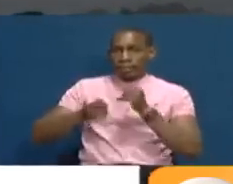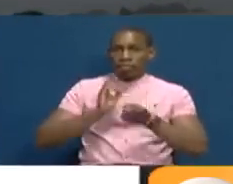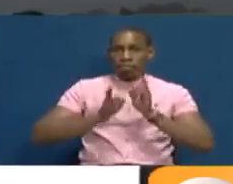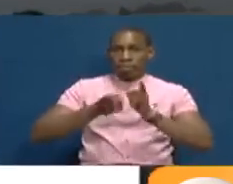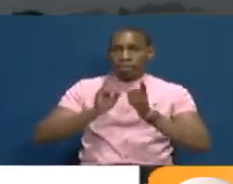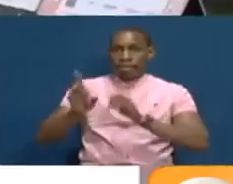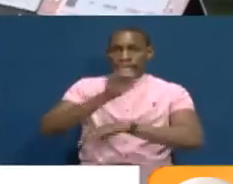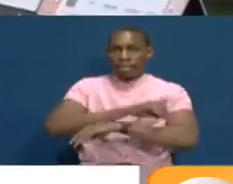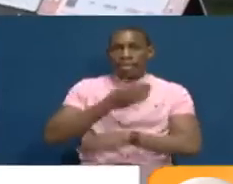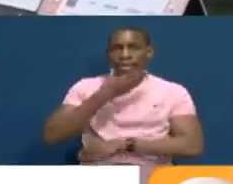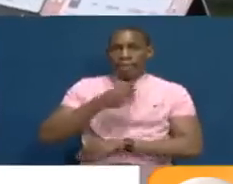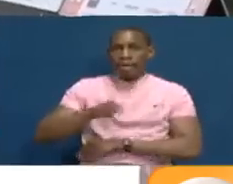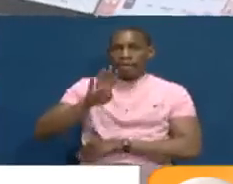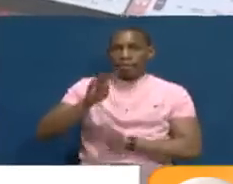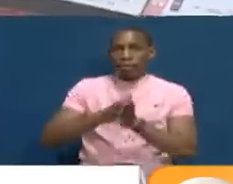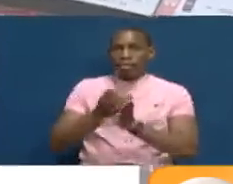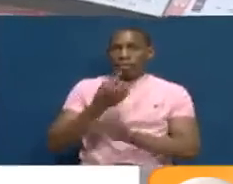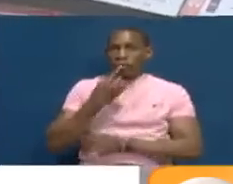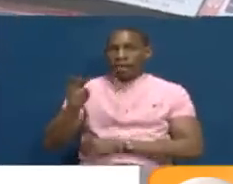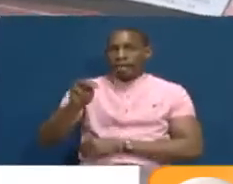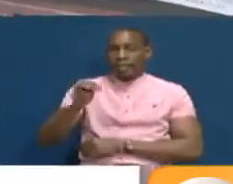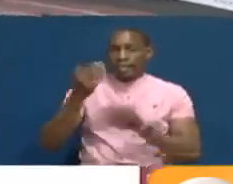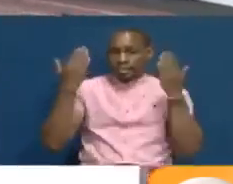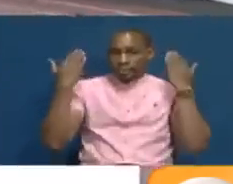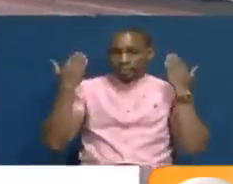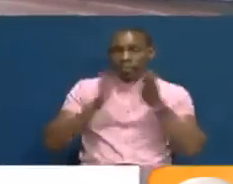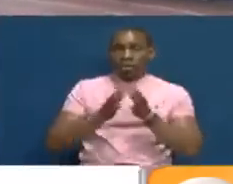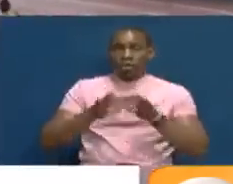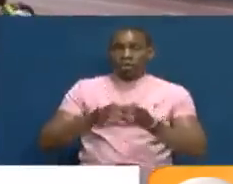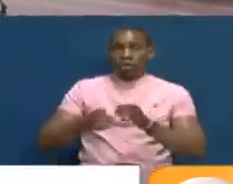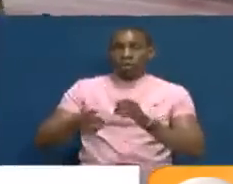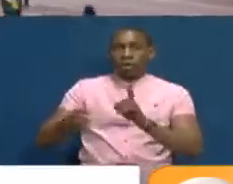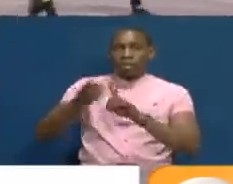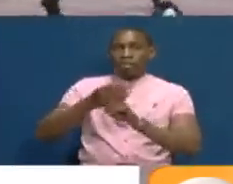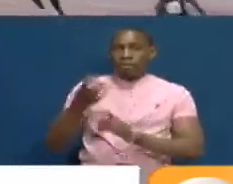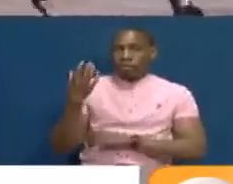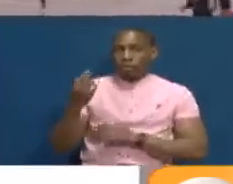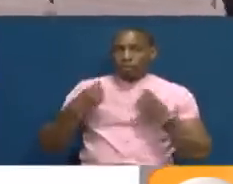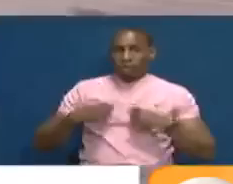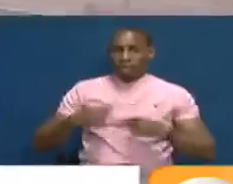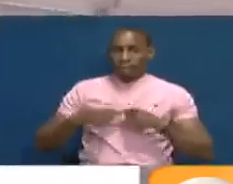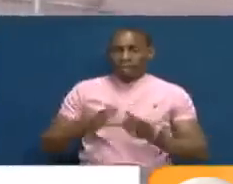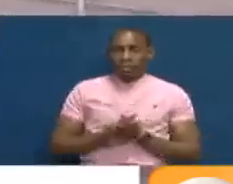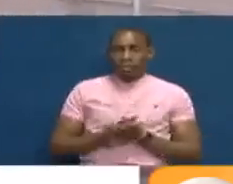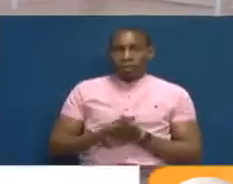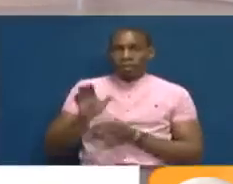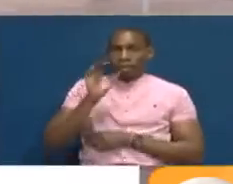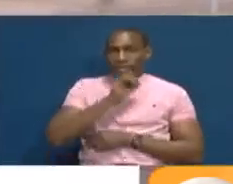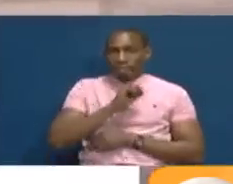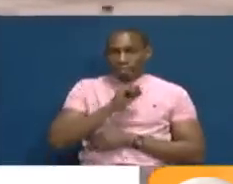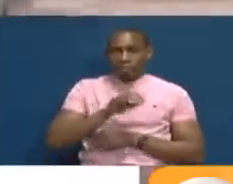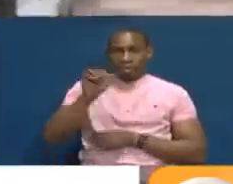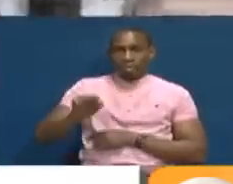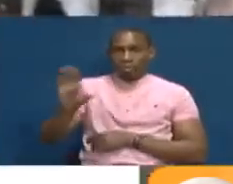of the day, the men's 4x100 meters final, to clinch a gold medal. With Akani Simbine missing from the